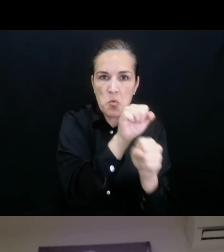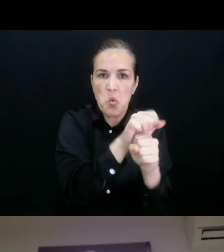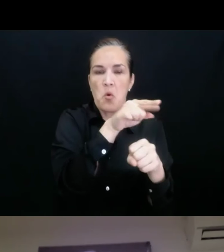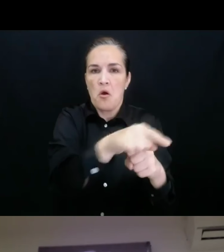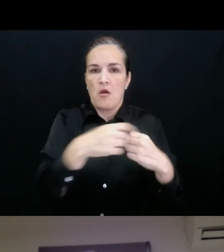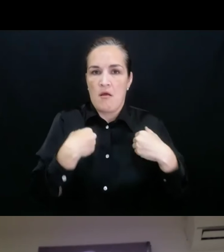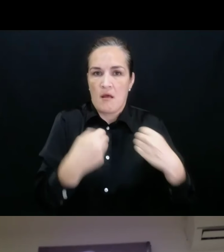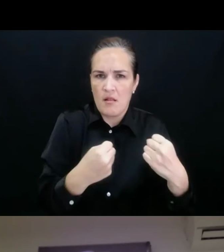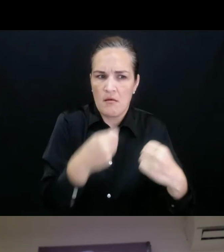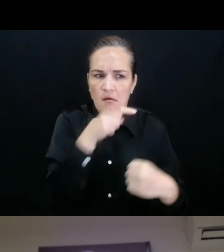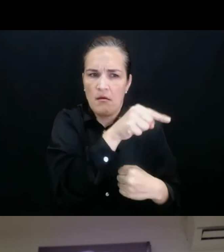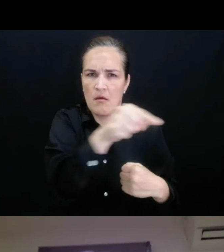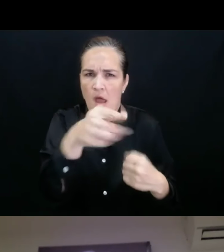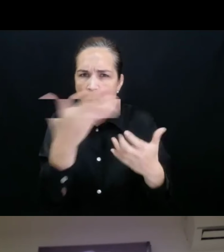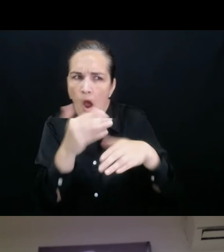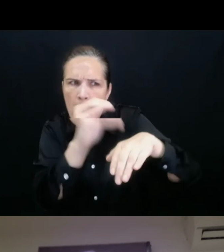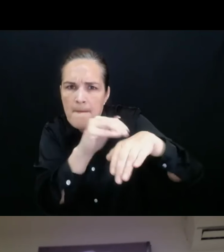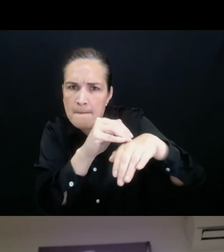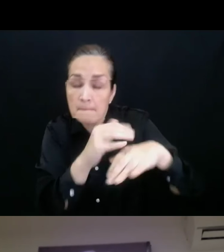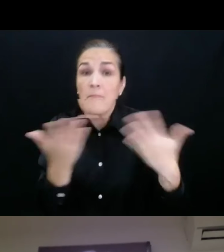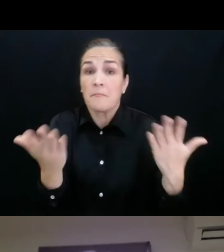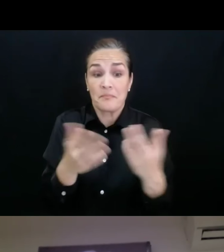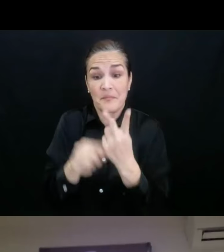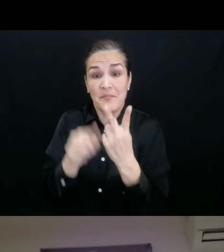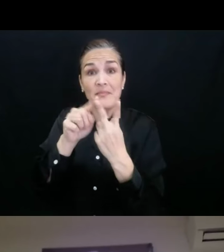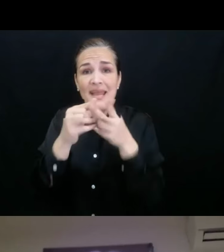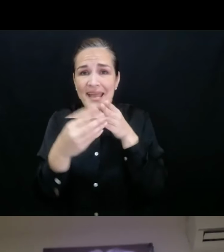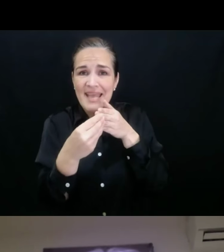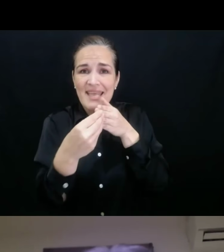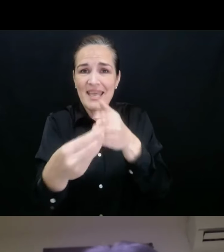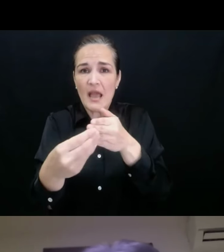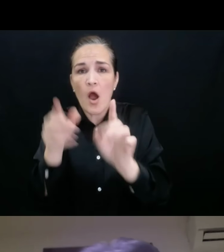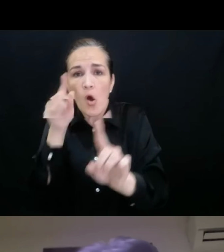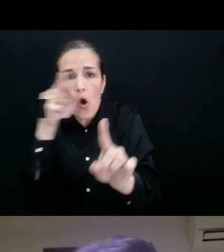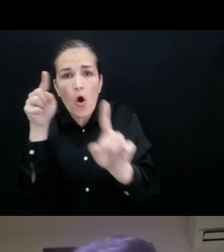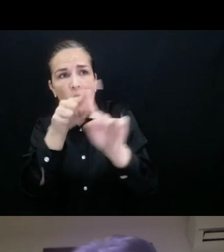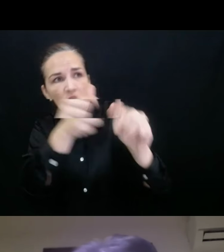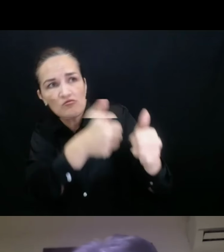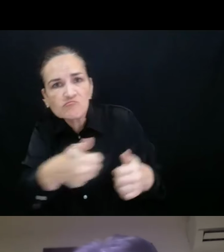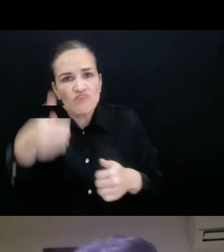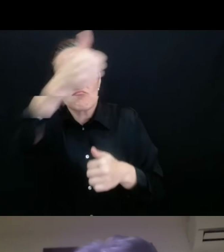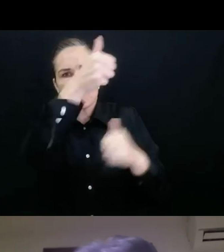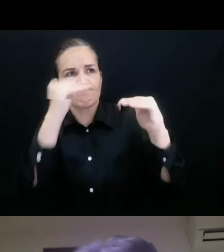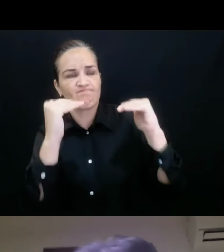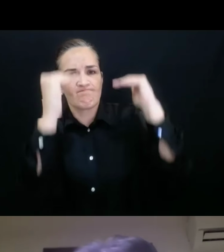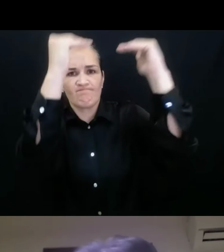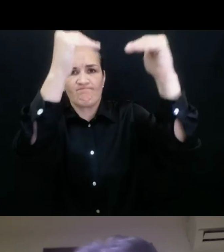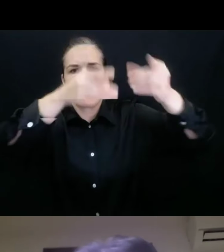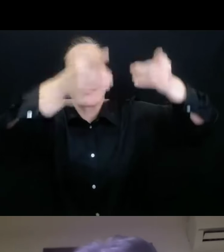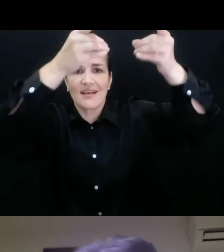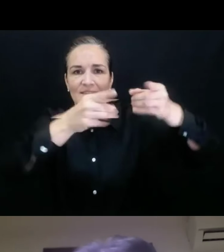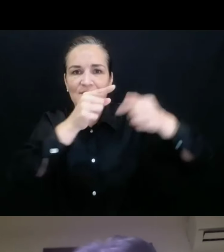the por qué healthcare esta system. guía es para los And tomadores de decisiones, para los policymakers. because this Muy, guide muy is buena for pregunta. policymakers. And so this is a Adelante, very Melanie, good